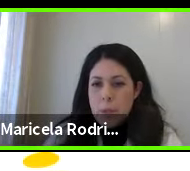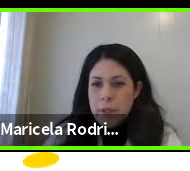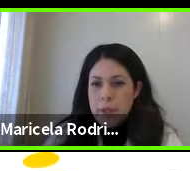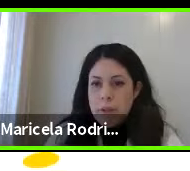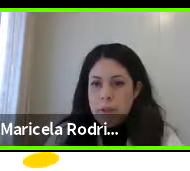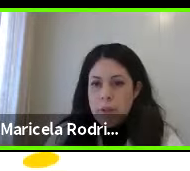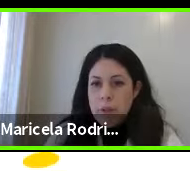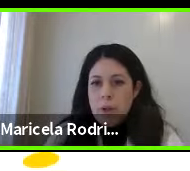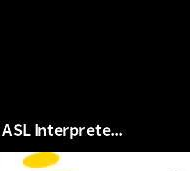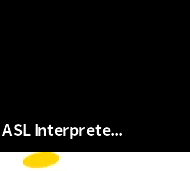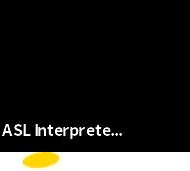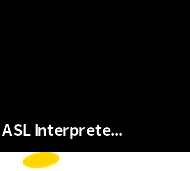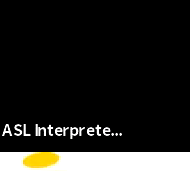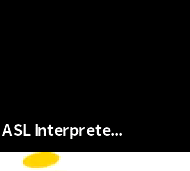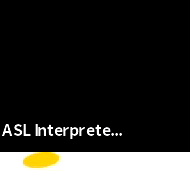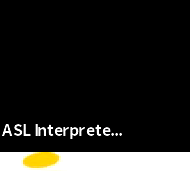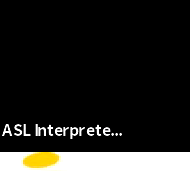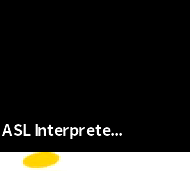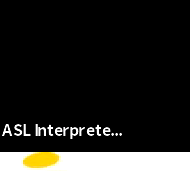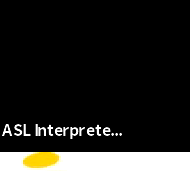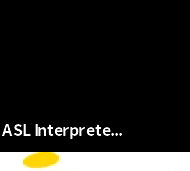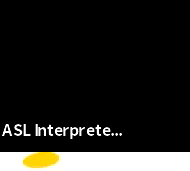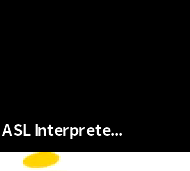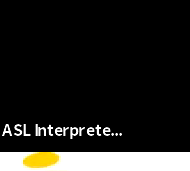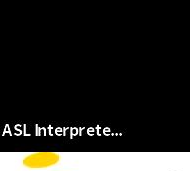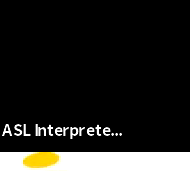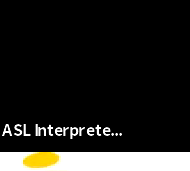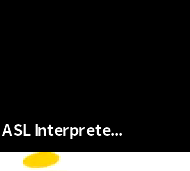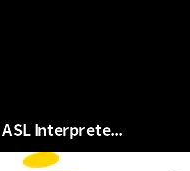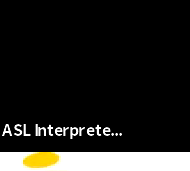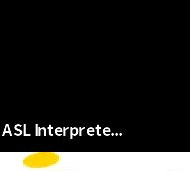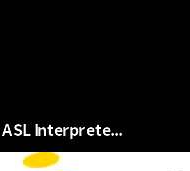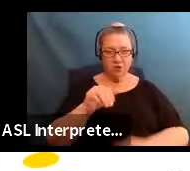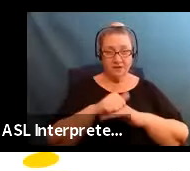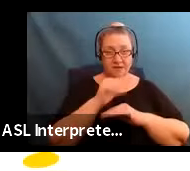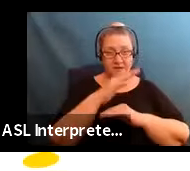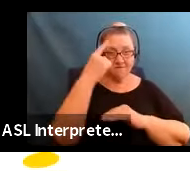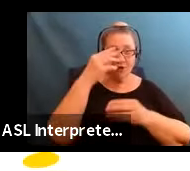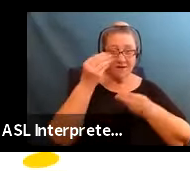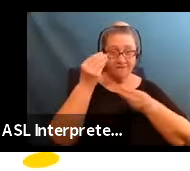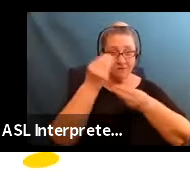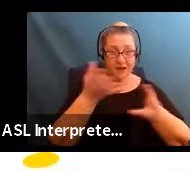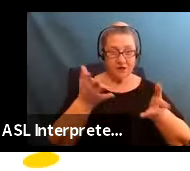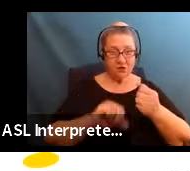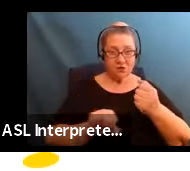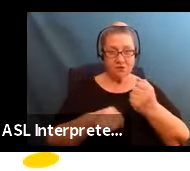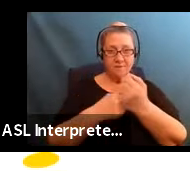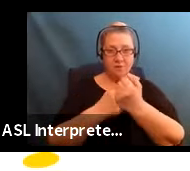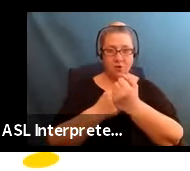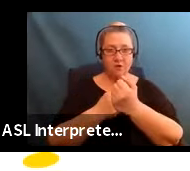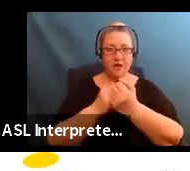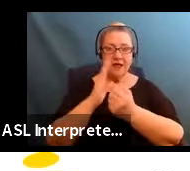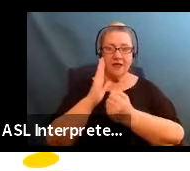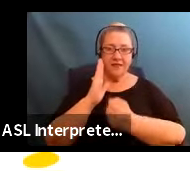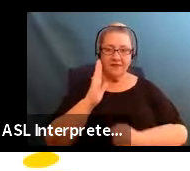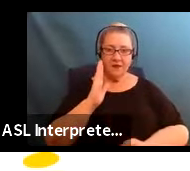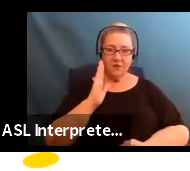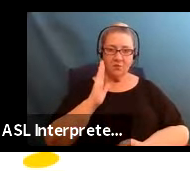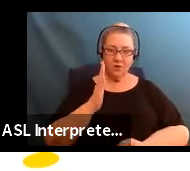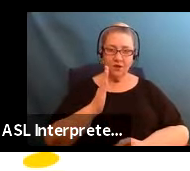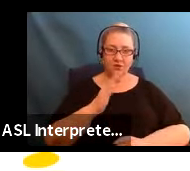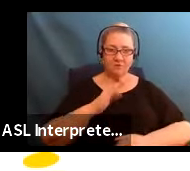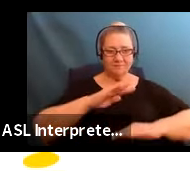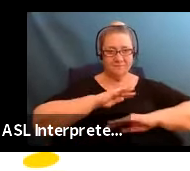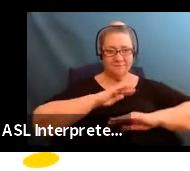very aware of where to send them to for information or for support that may be more aligned with that would meet their